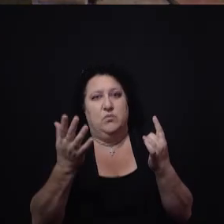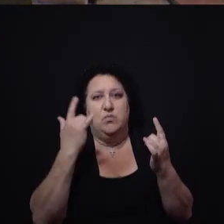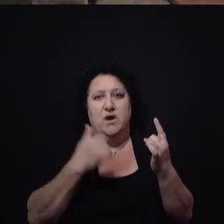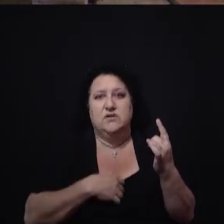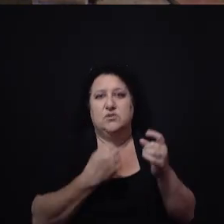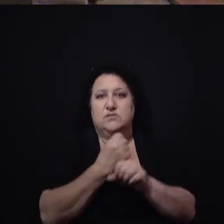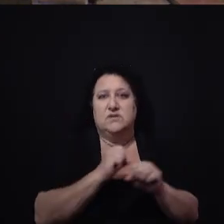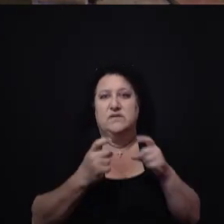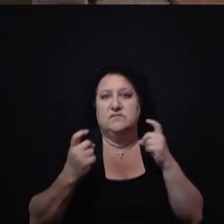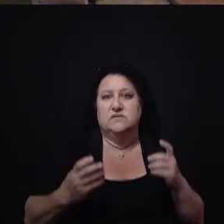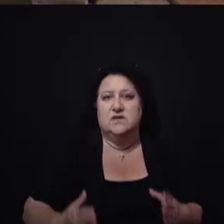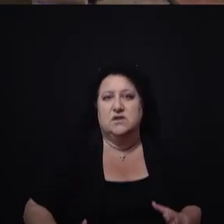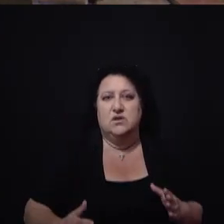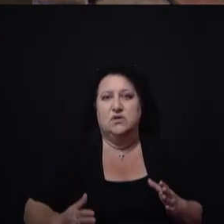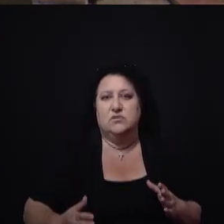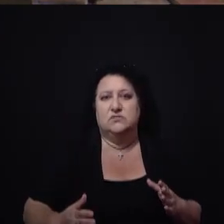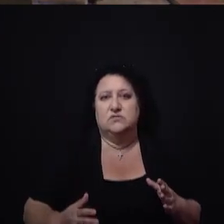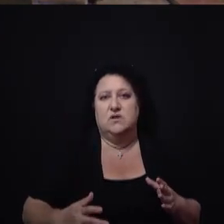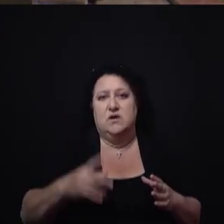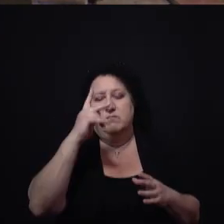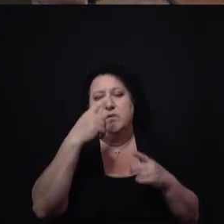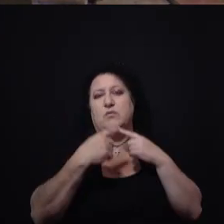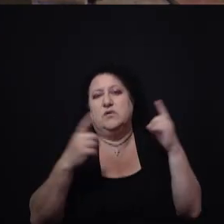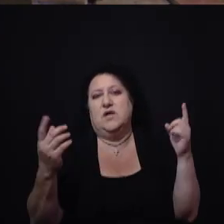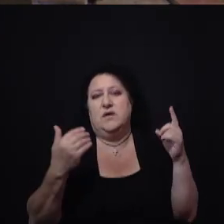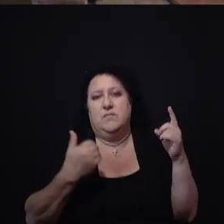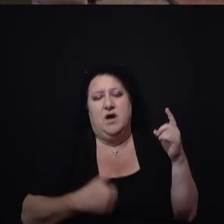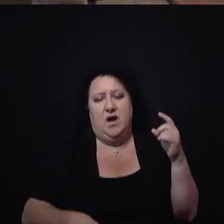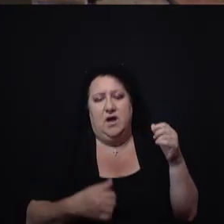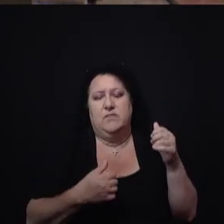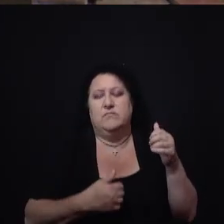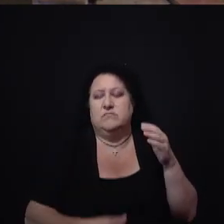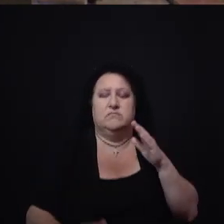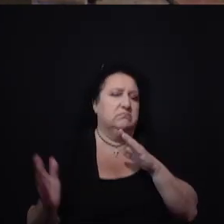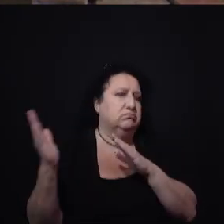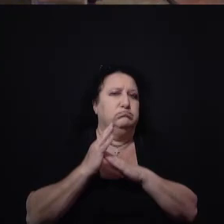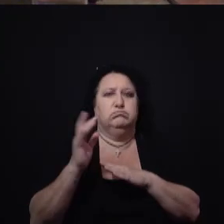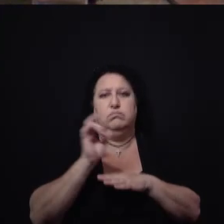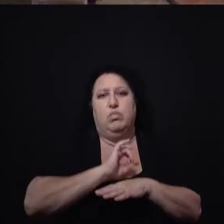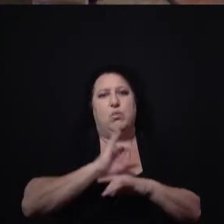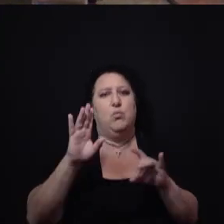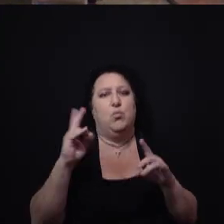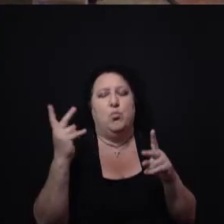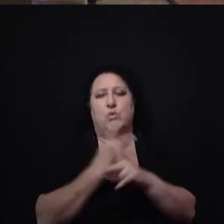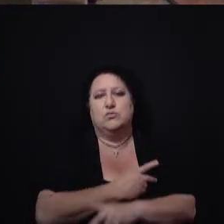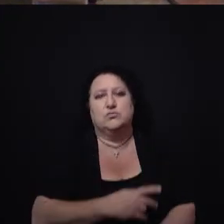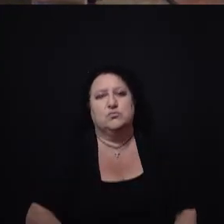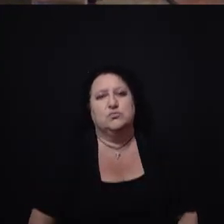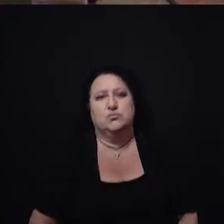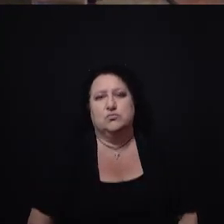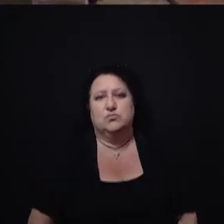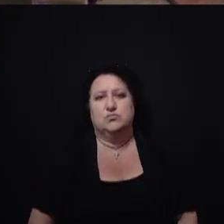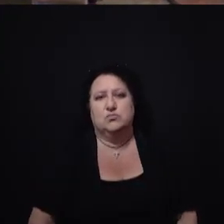of whom I am the foremost. Old King James says, of whom I am chief.